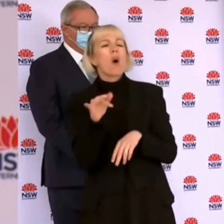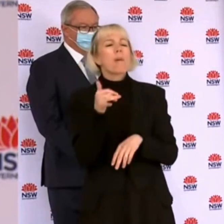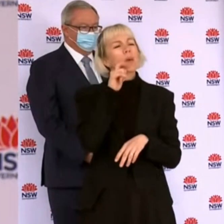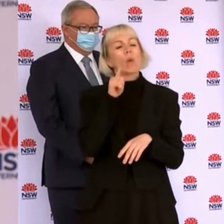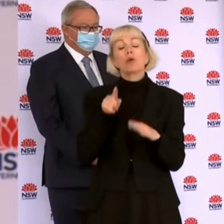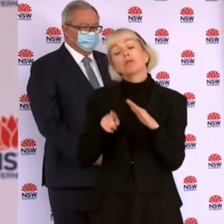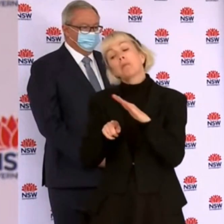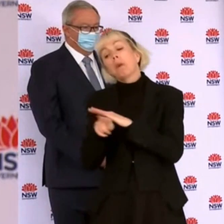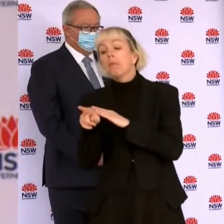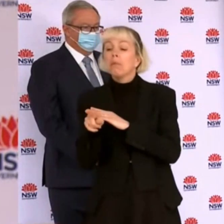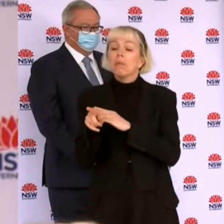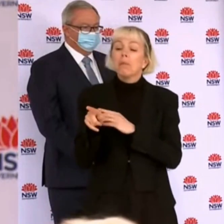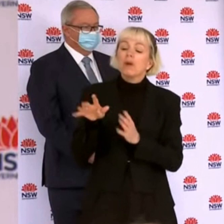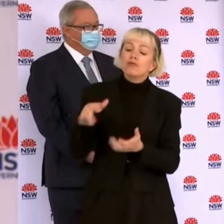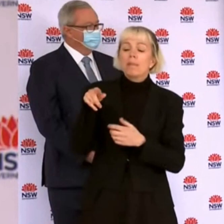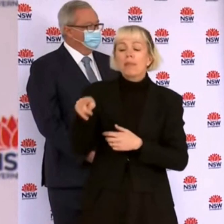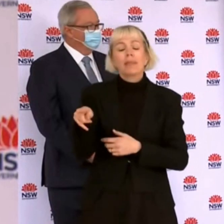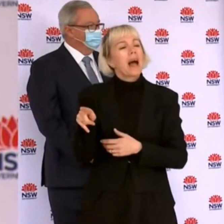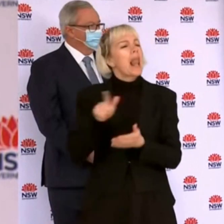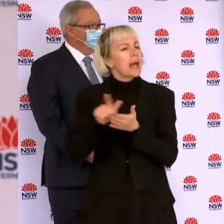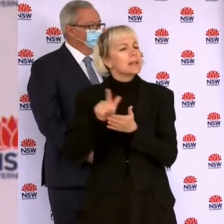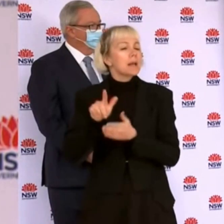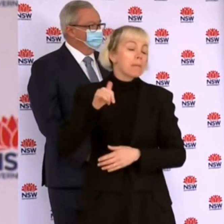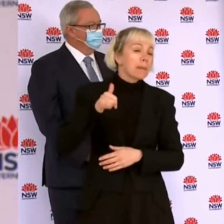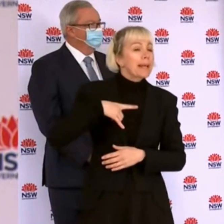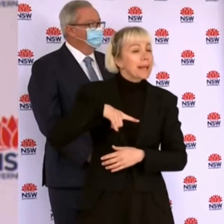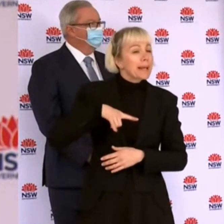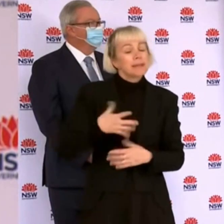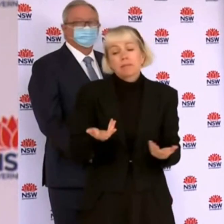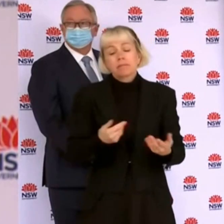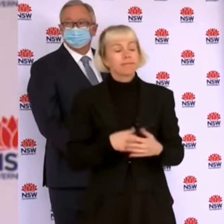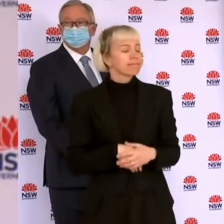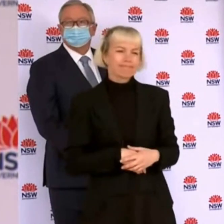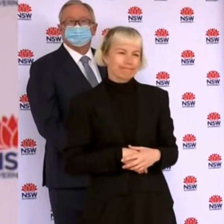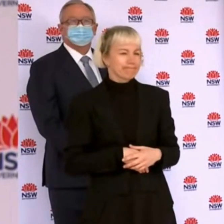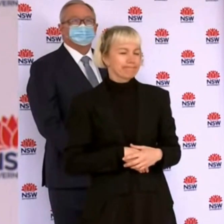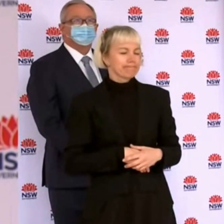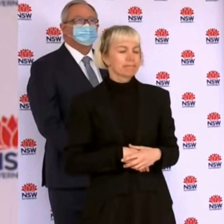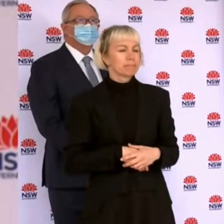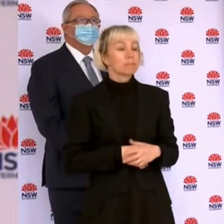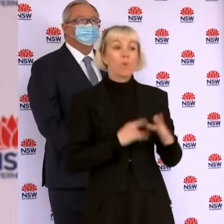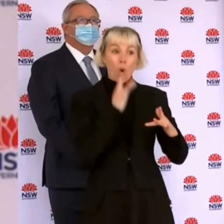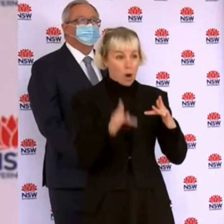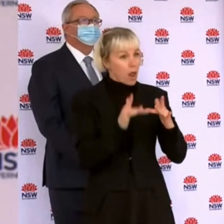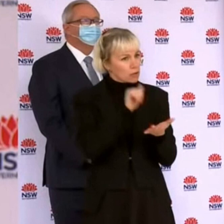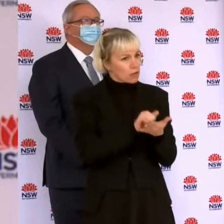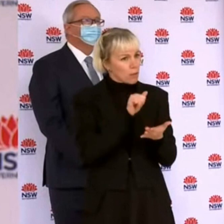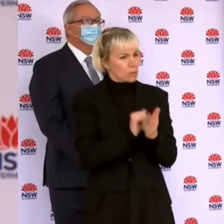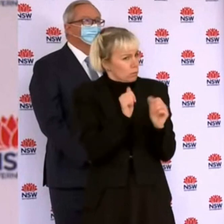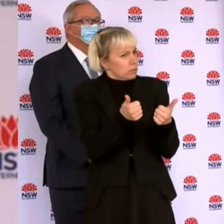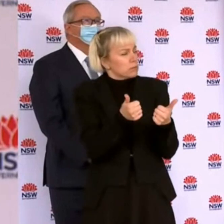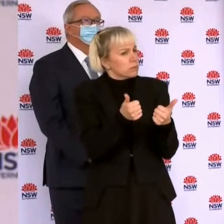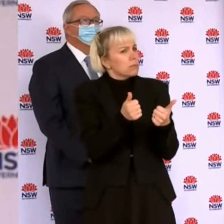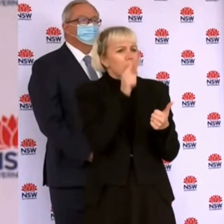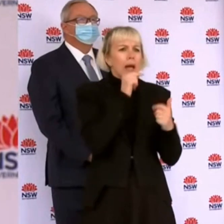need this in a few weeks' time. And whenever you can, shop online. I understand the supermarkets have got also